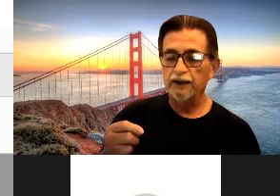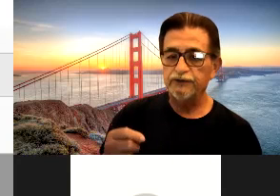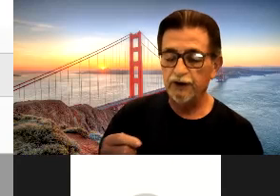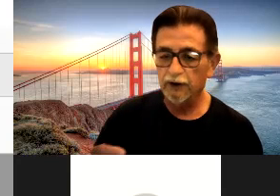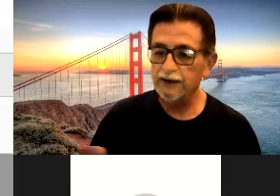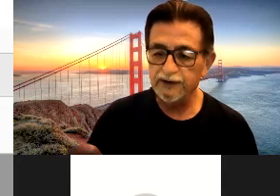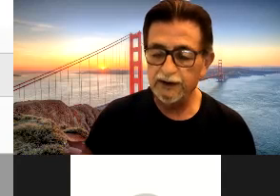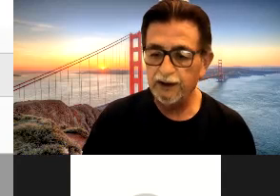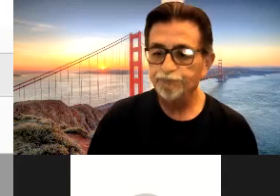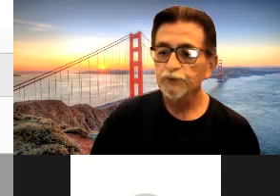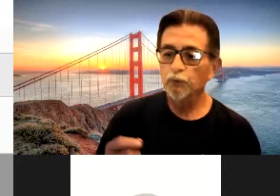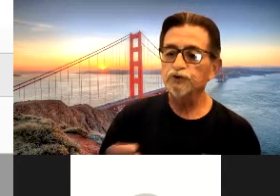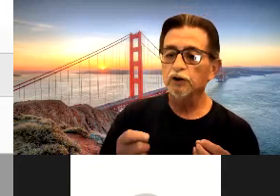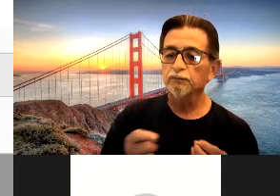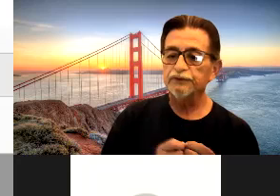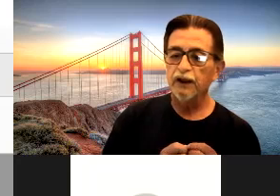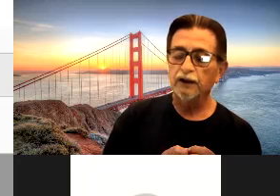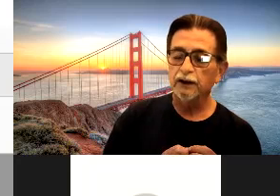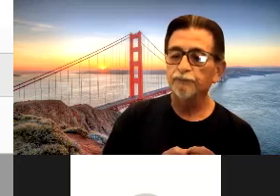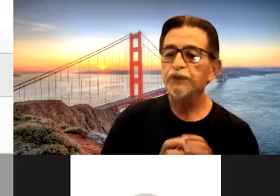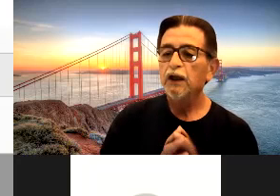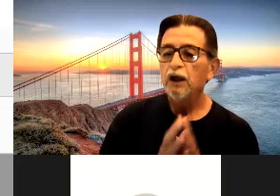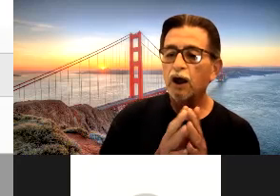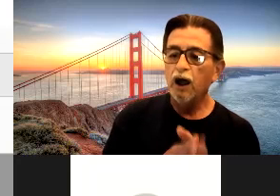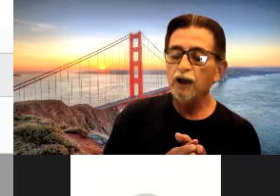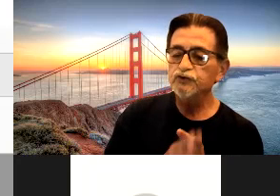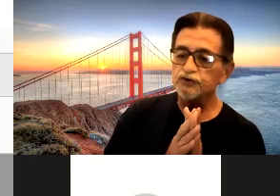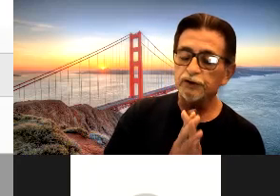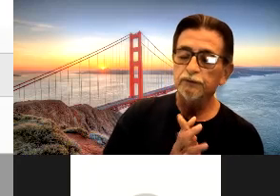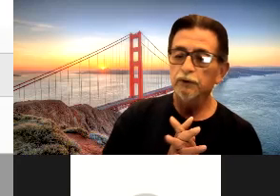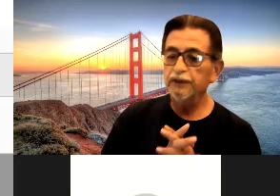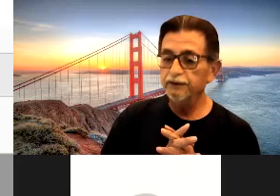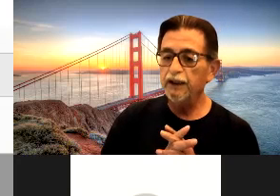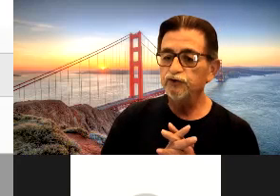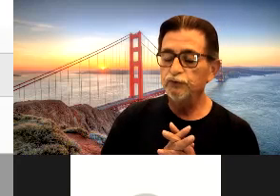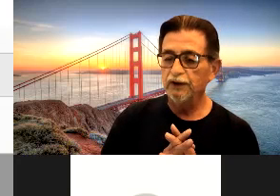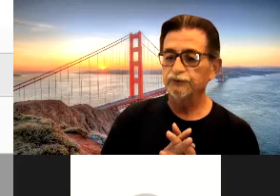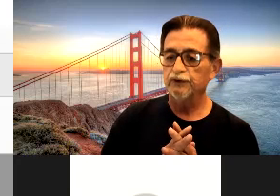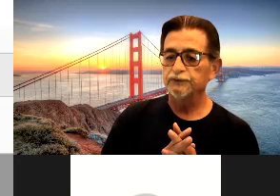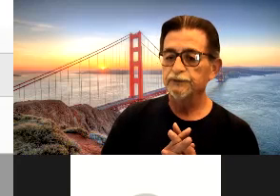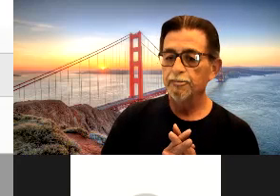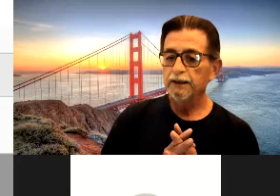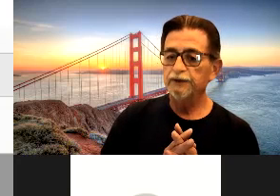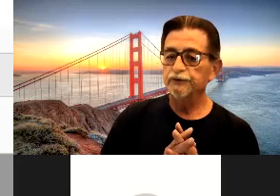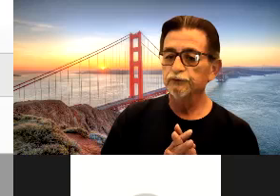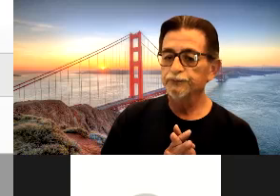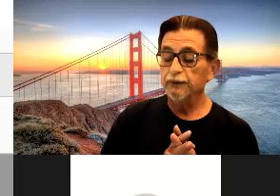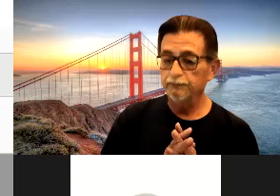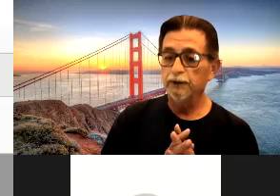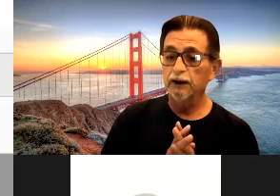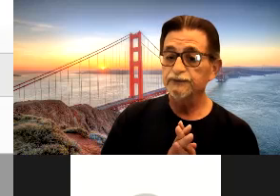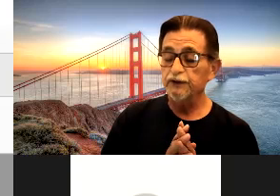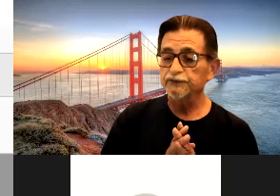nitride, Nitride, we're talking about the ion. Oxygen can gain 2 electrons. It's in